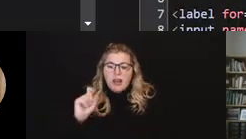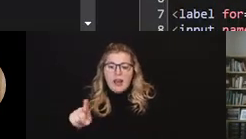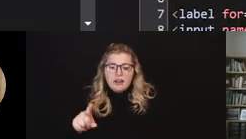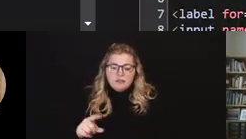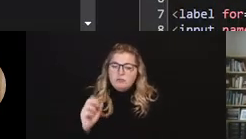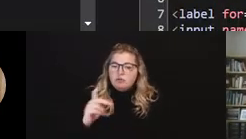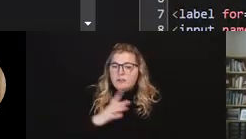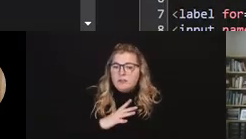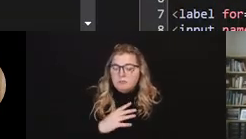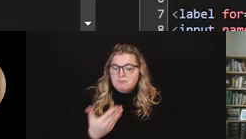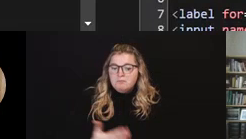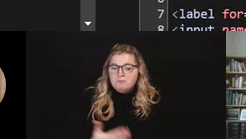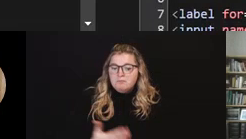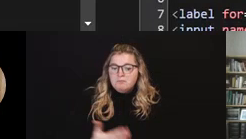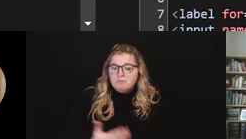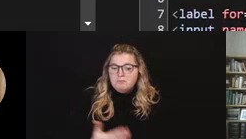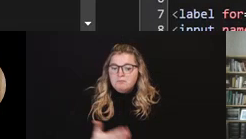perfect.